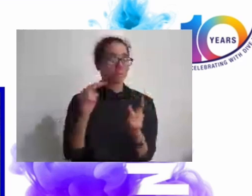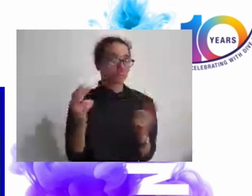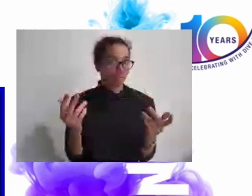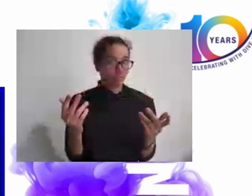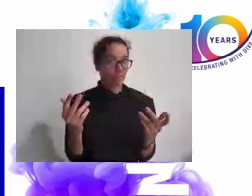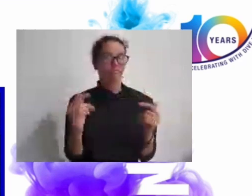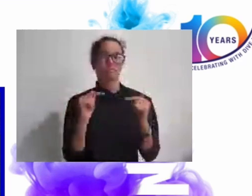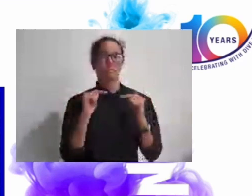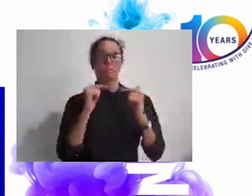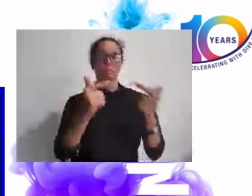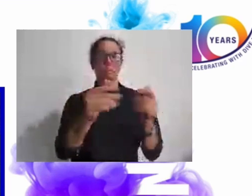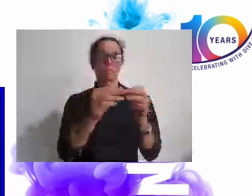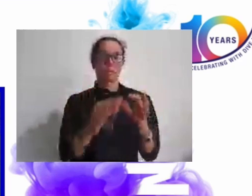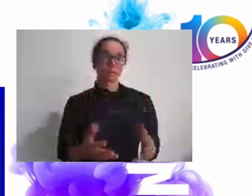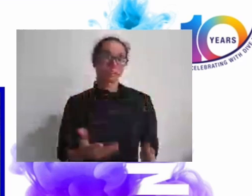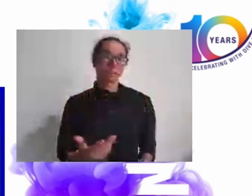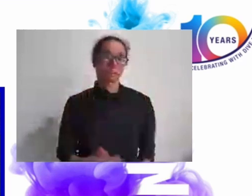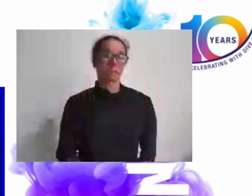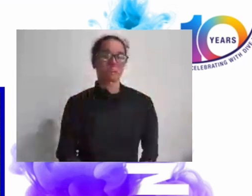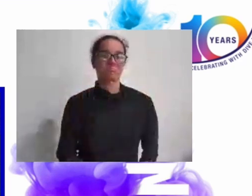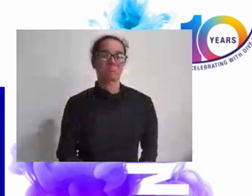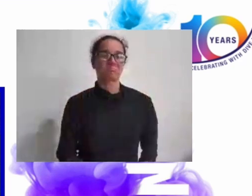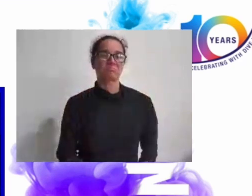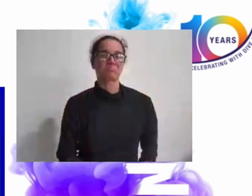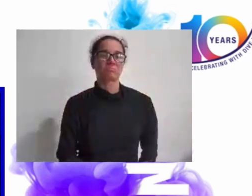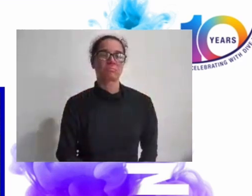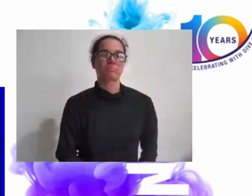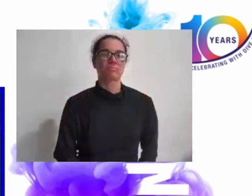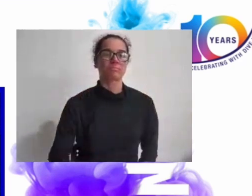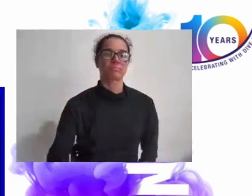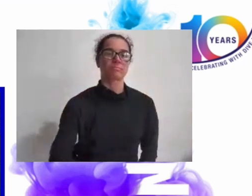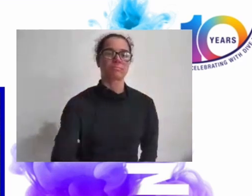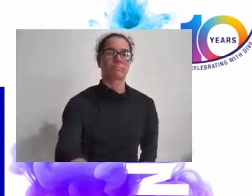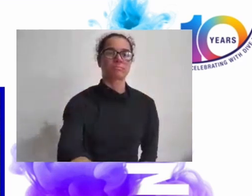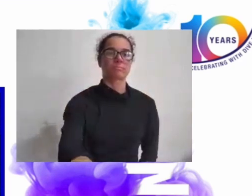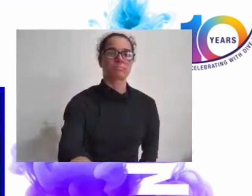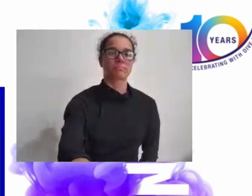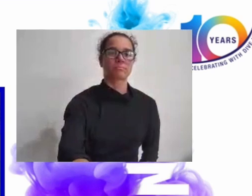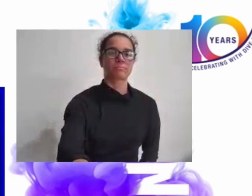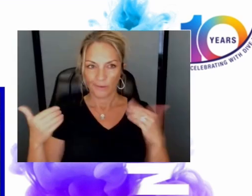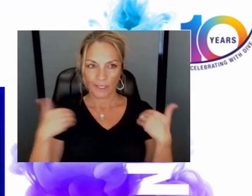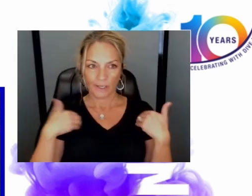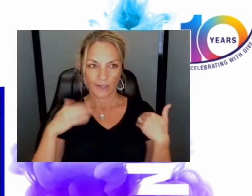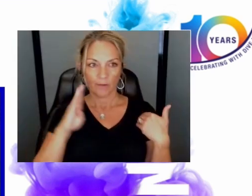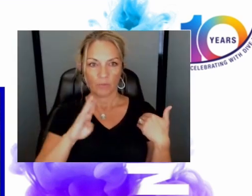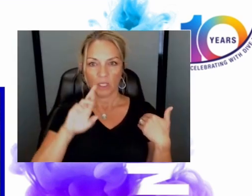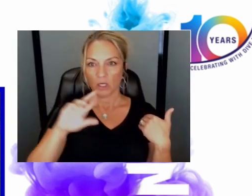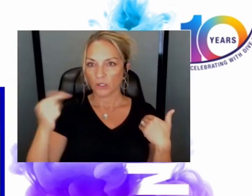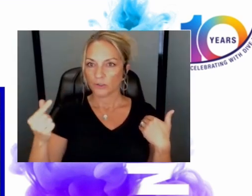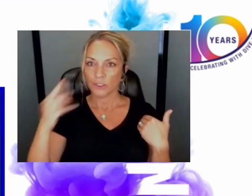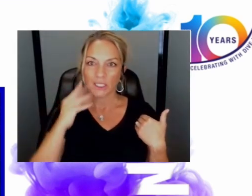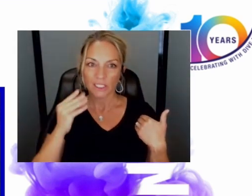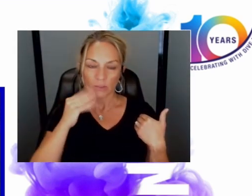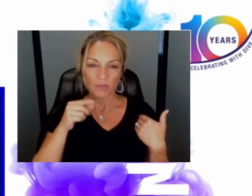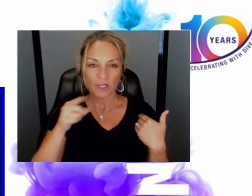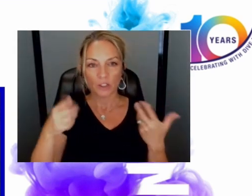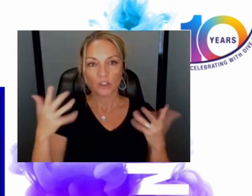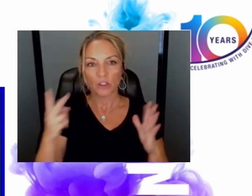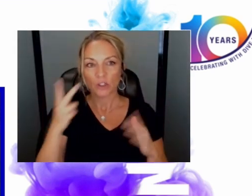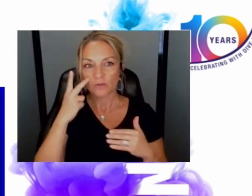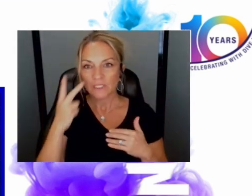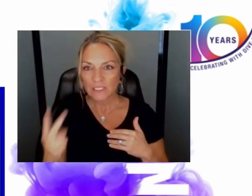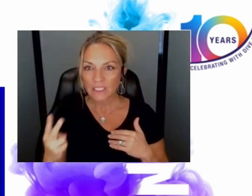that you have BRG experience. You've seen it, what that means in your respective workplaces, and work with